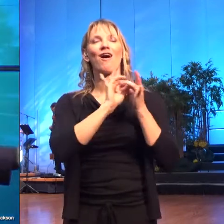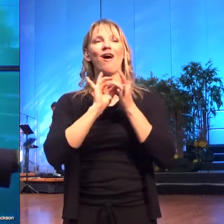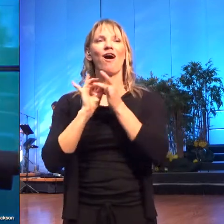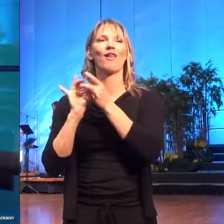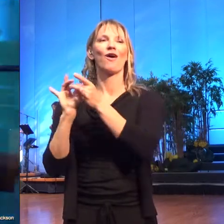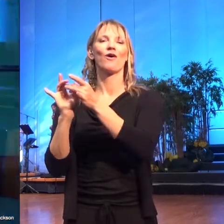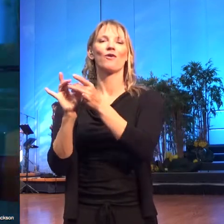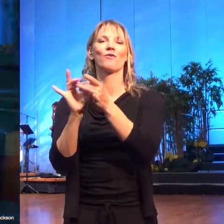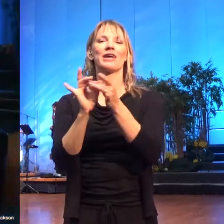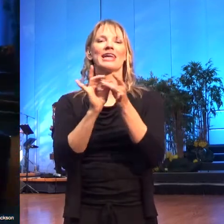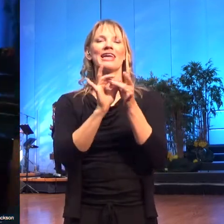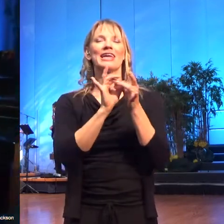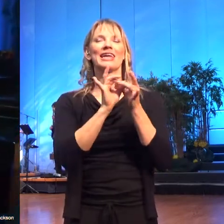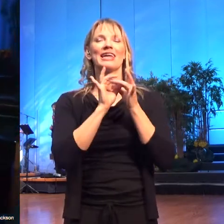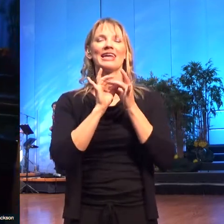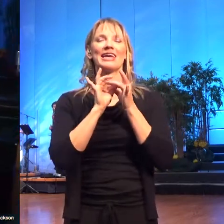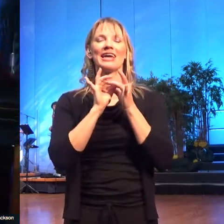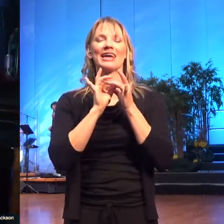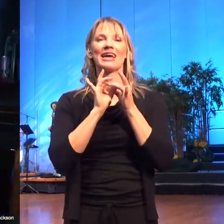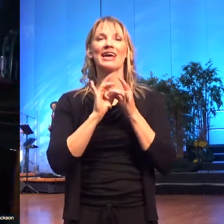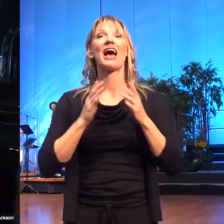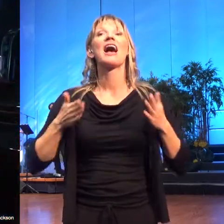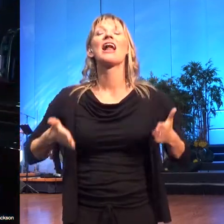family all are we.